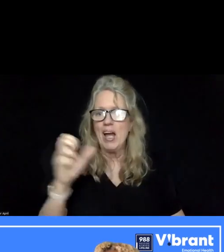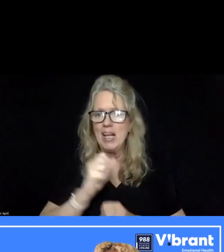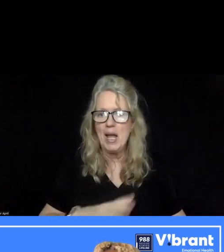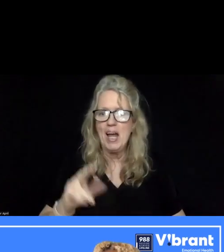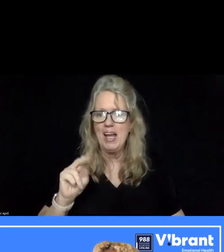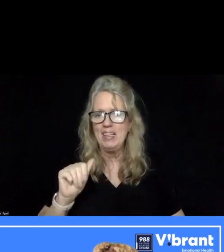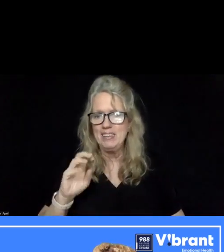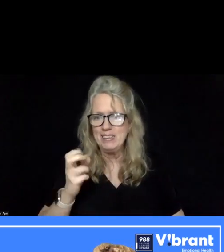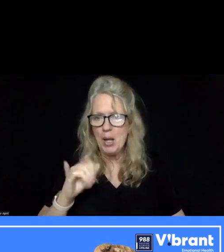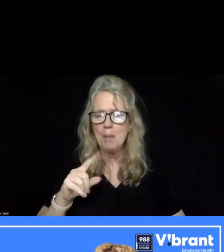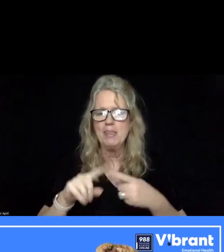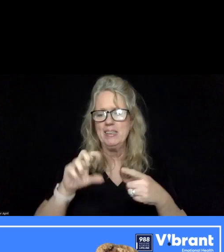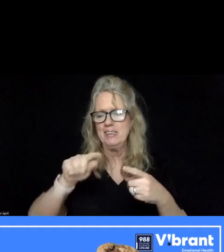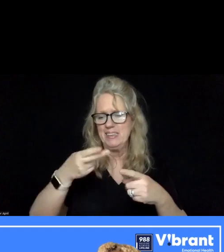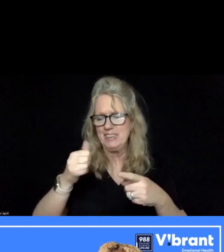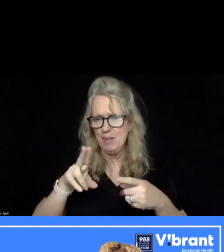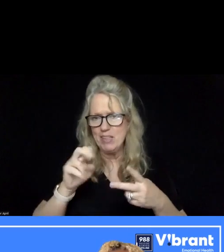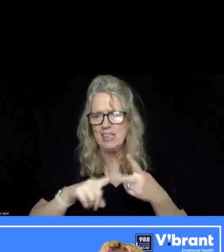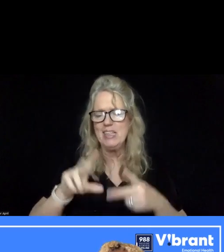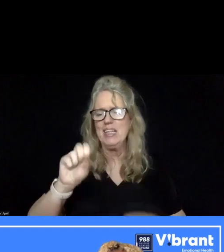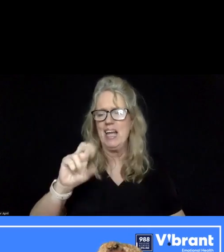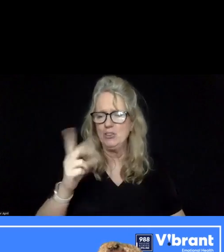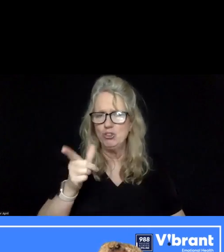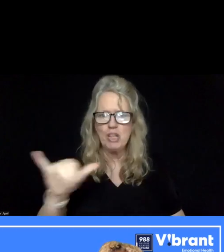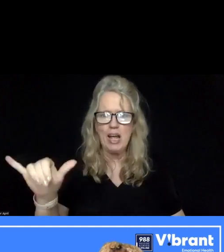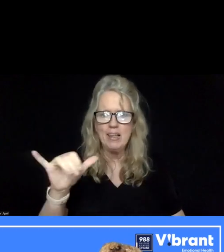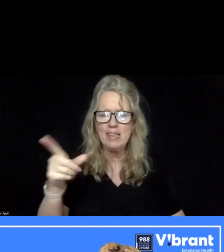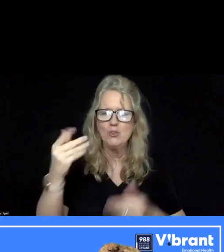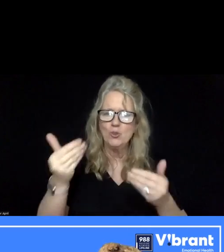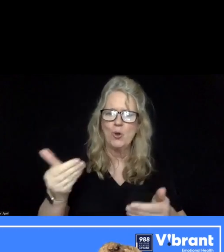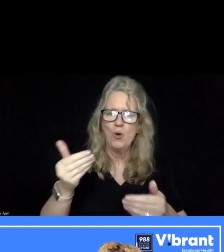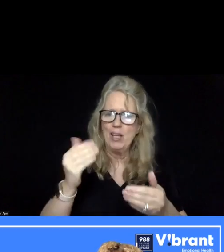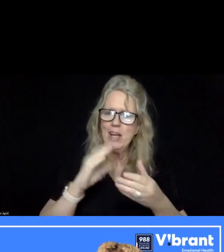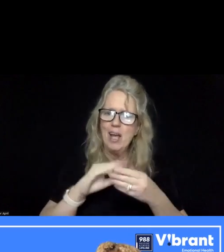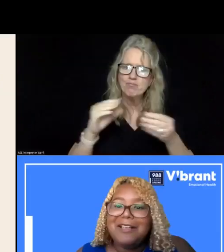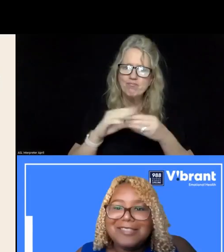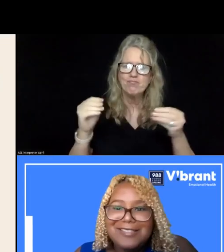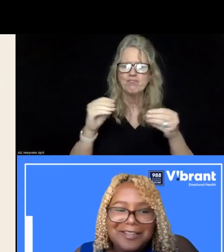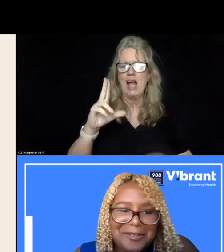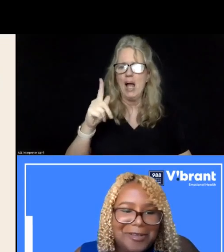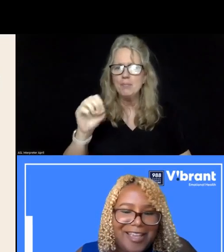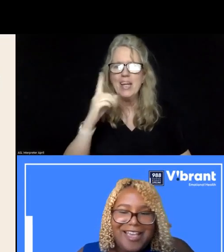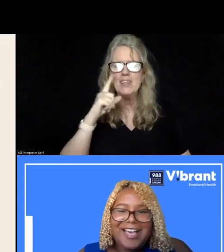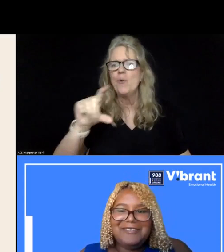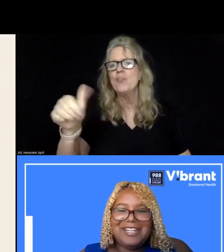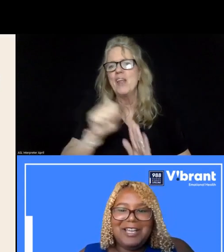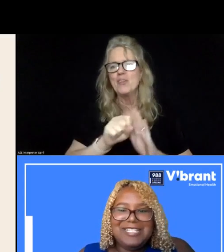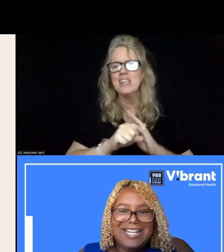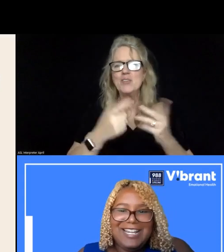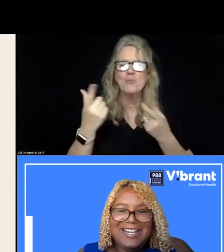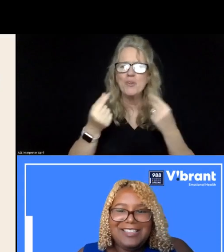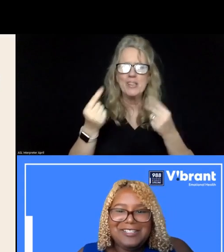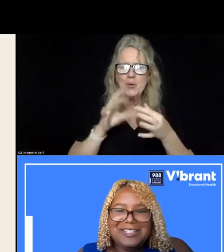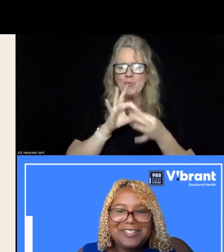Stephanie Pasternak, and my Vibrant colleague, Shelly Polanco, to come forward and give us an update on what else the states are doing when it